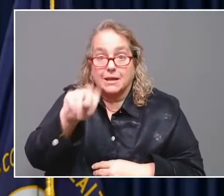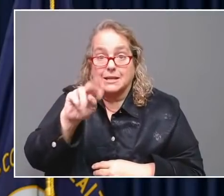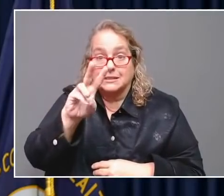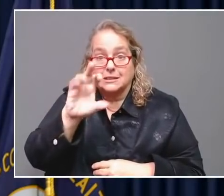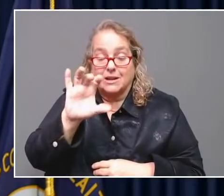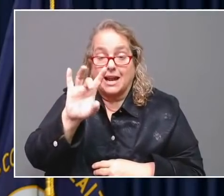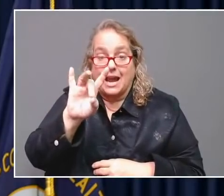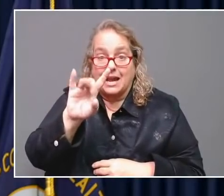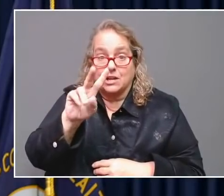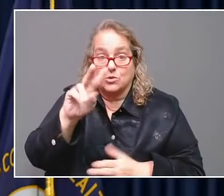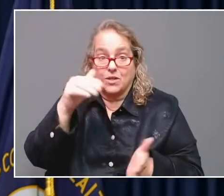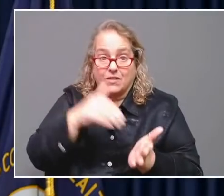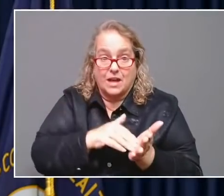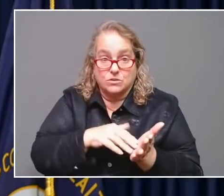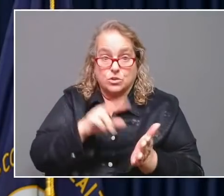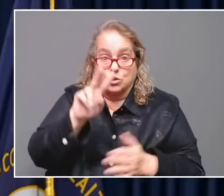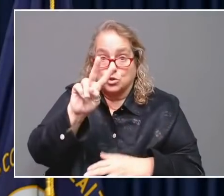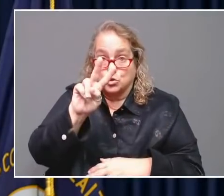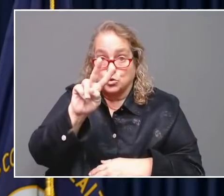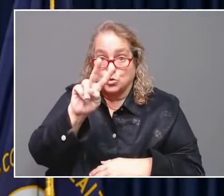2,682,277. That's